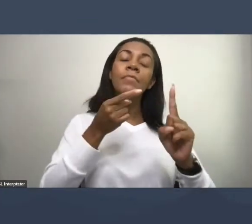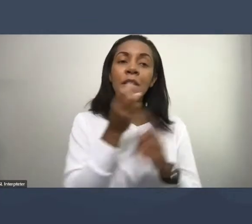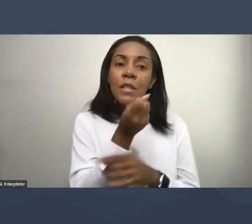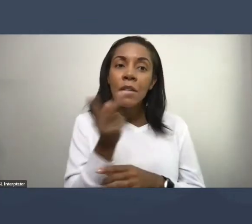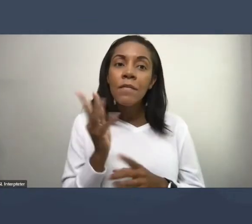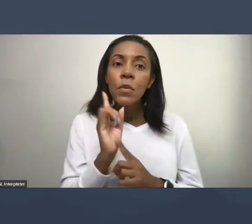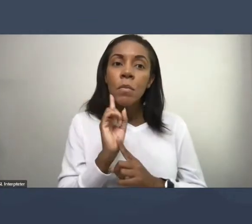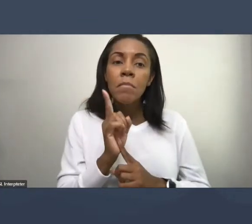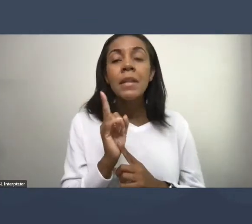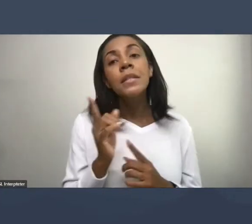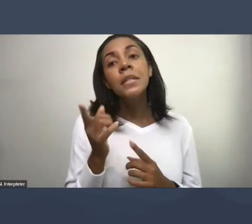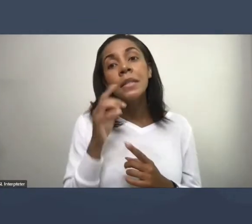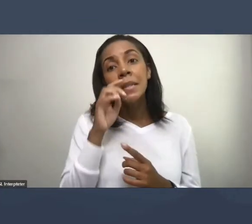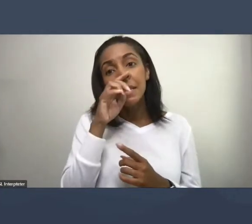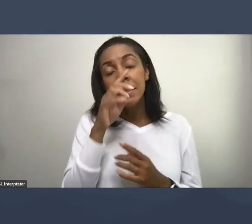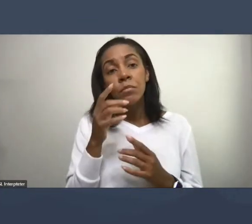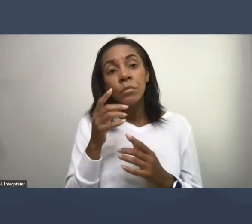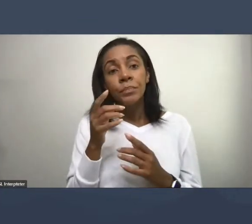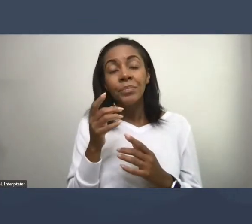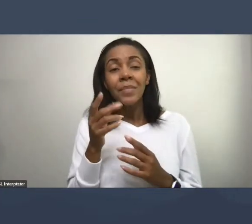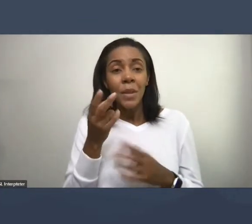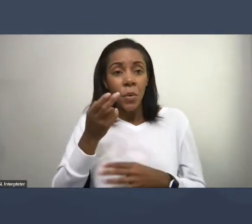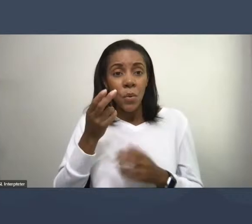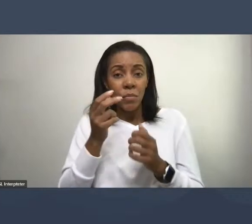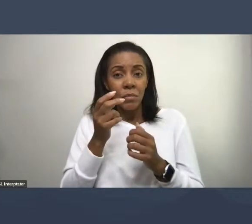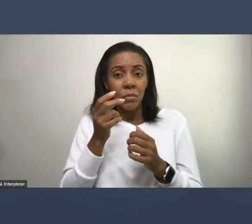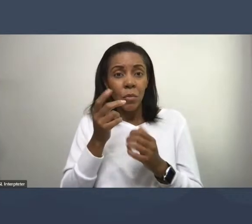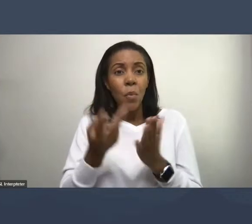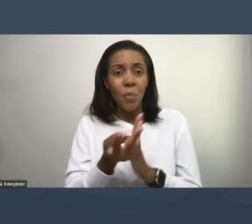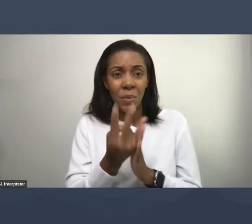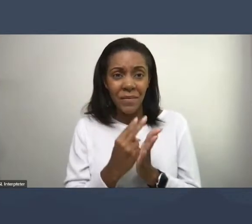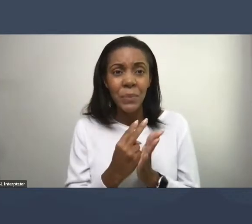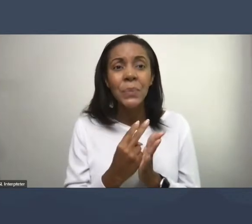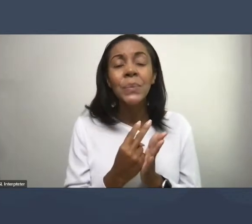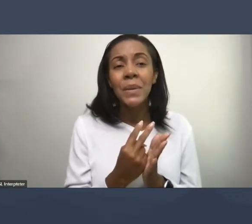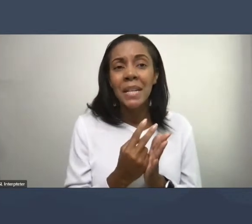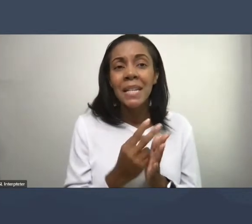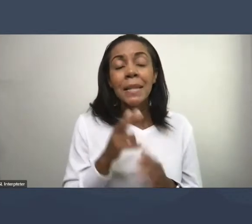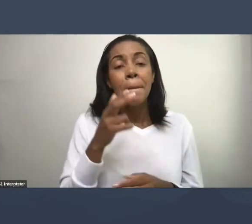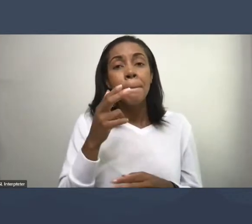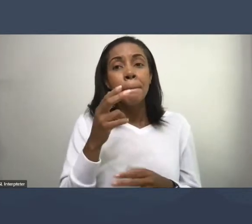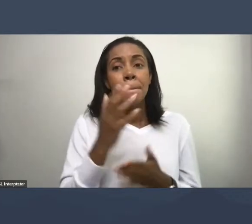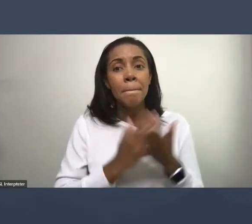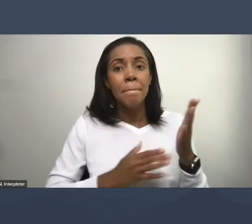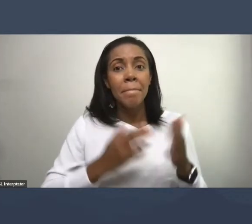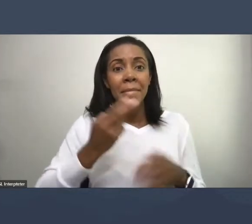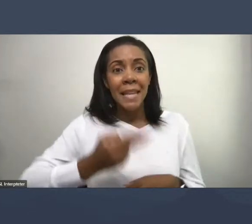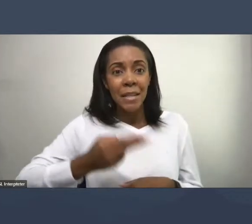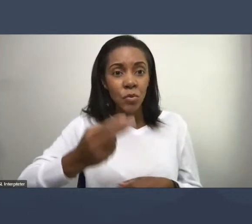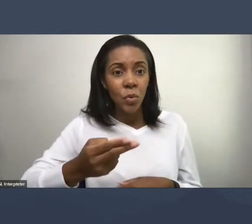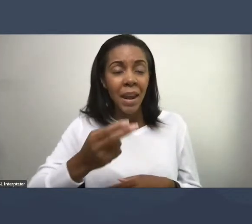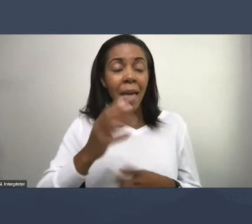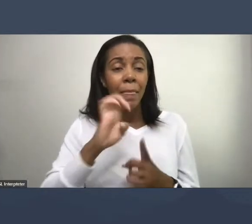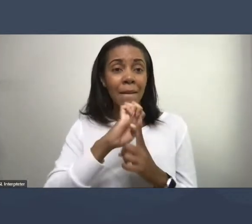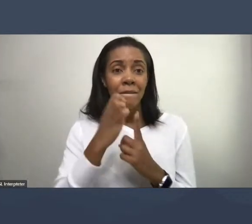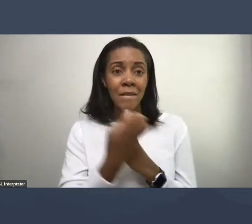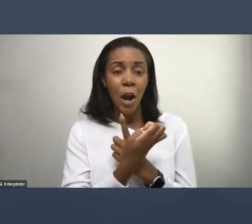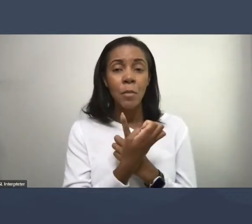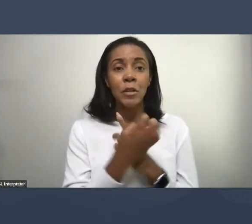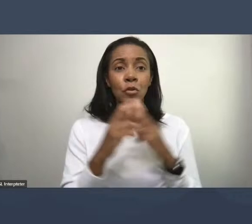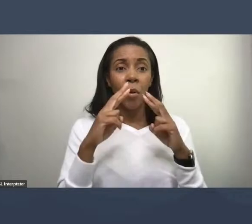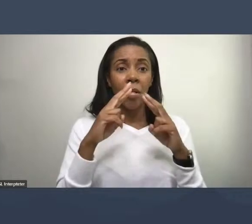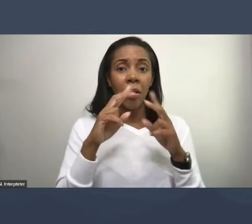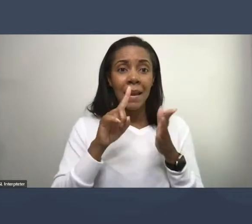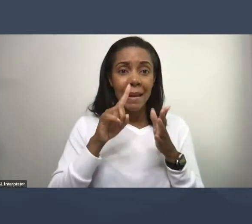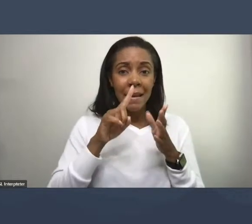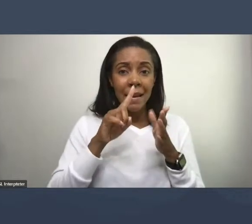is just to go through some history, and also to look at the environmental assessment, and